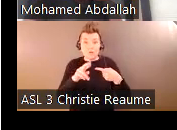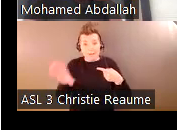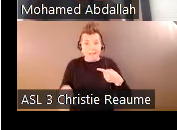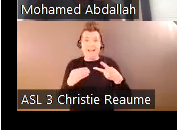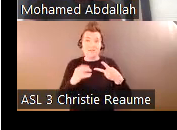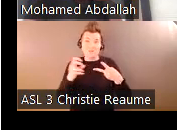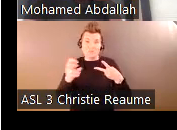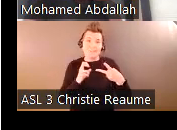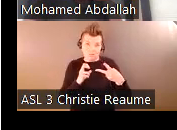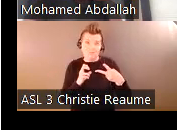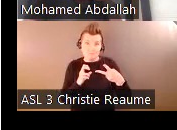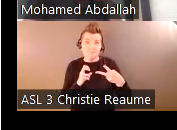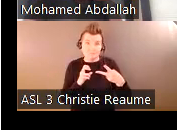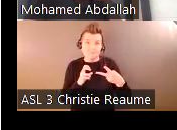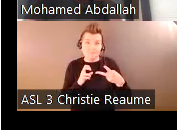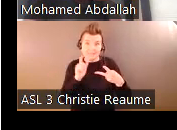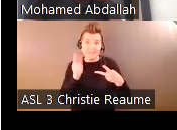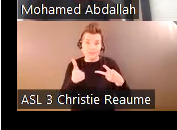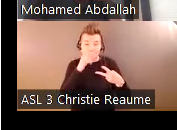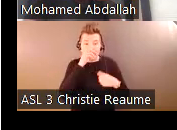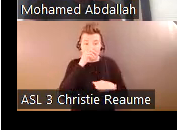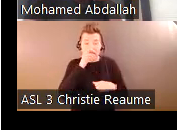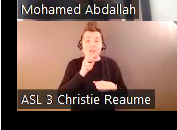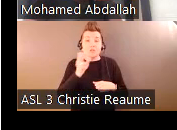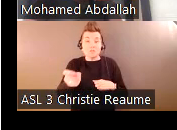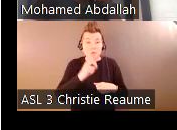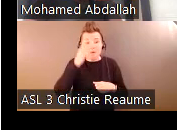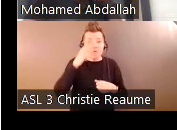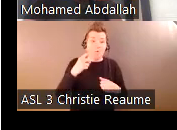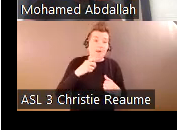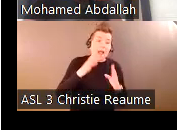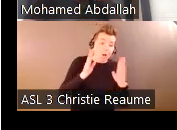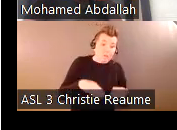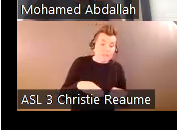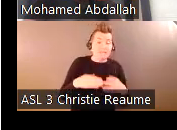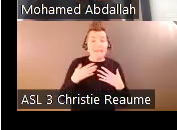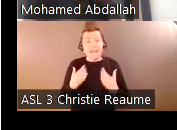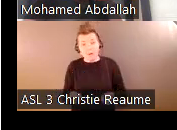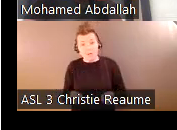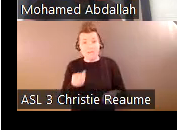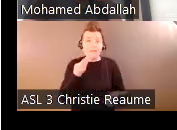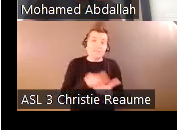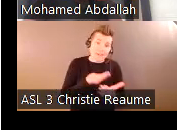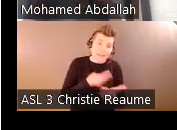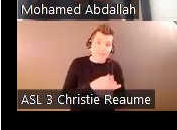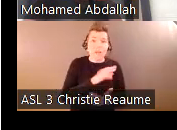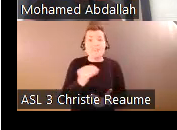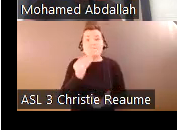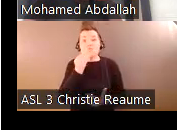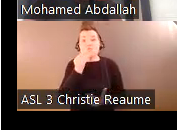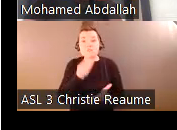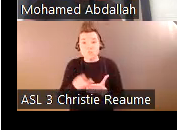We provide transportation for housing, health, finance, and food security reasons to our shelter clients.